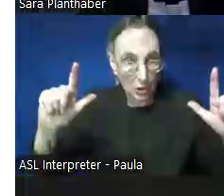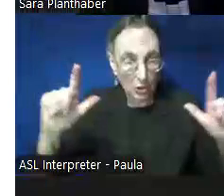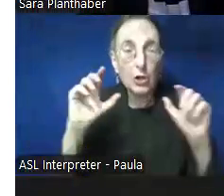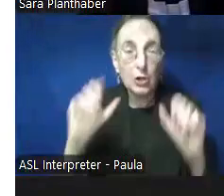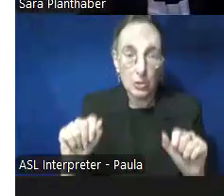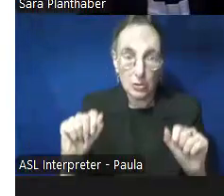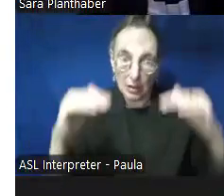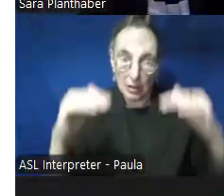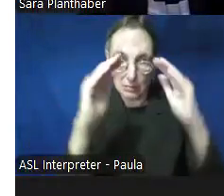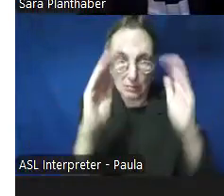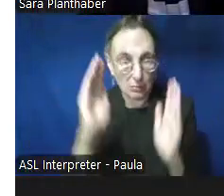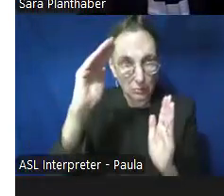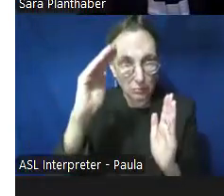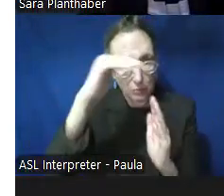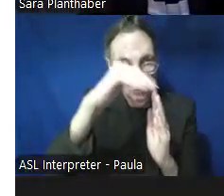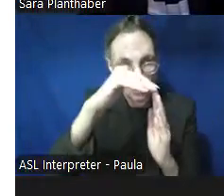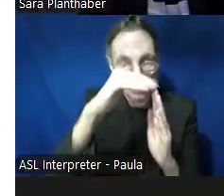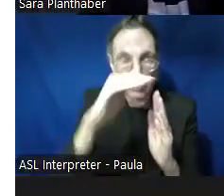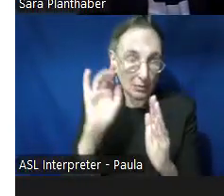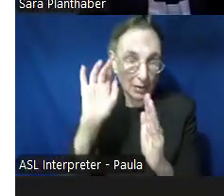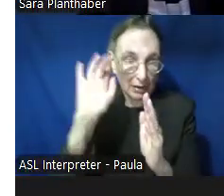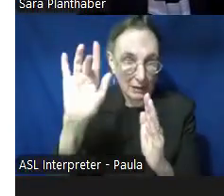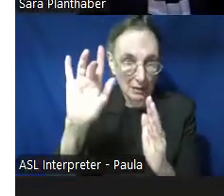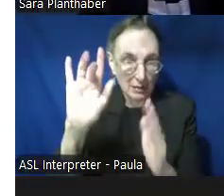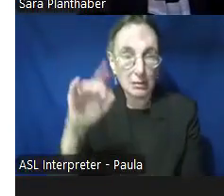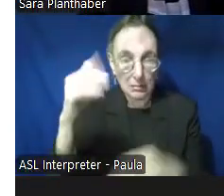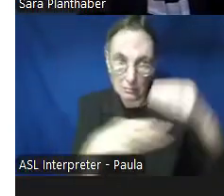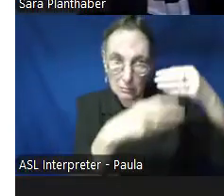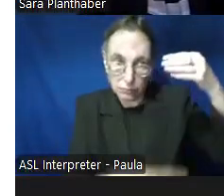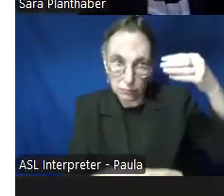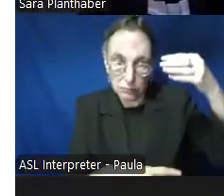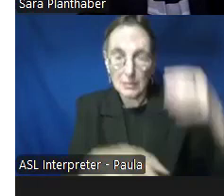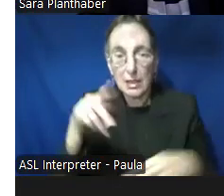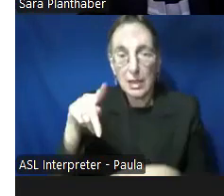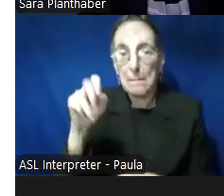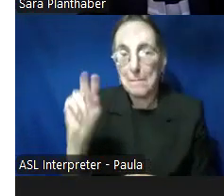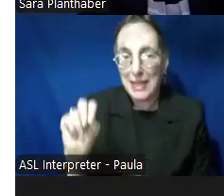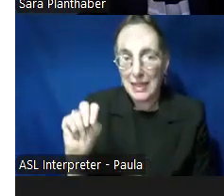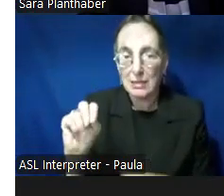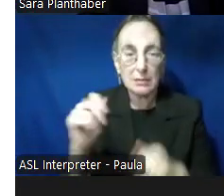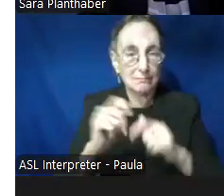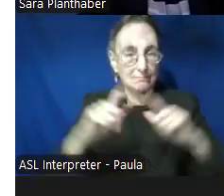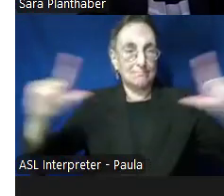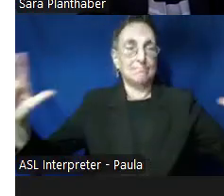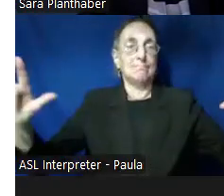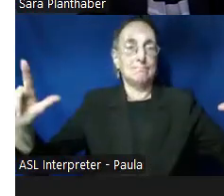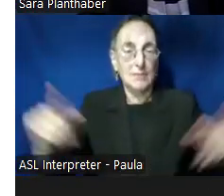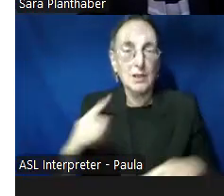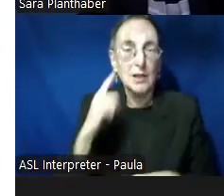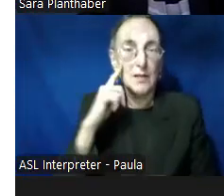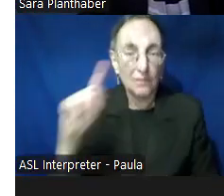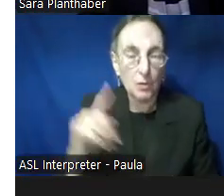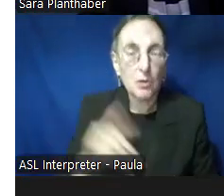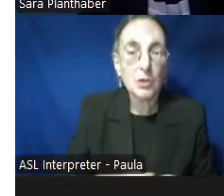select the pin icon to maximize your view. For screen reader users, if you would like to reduce any unwanted